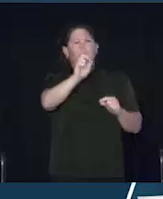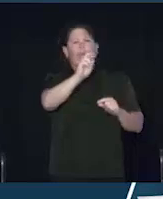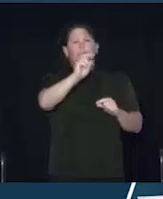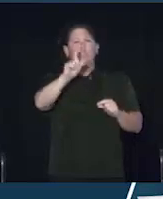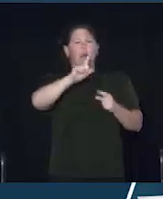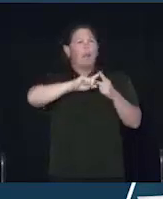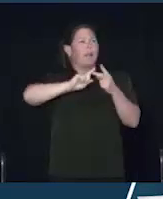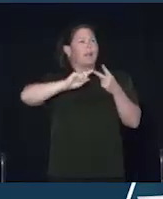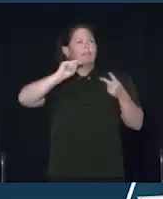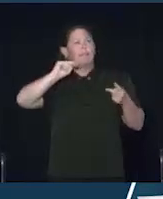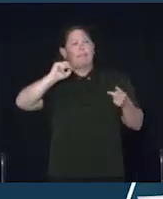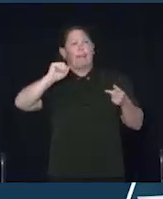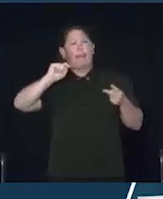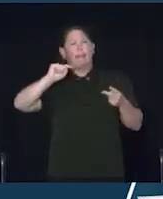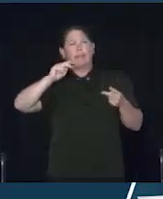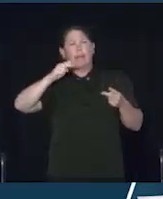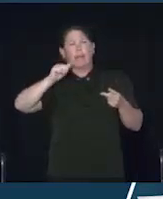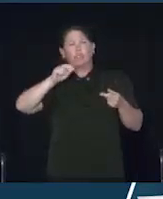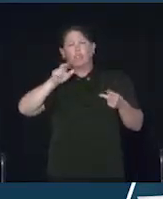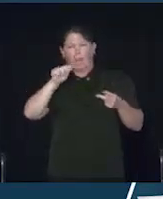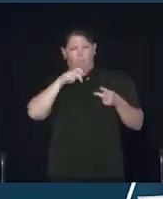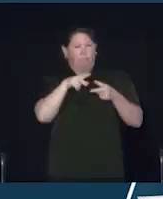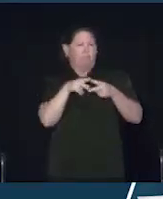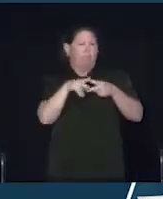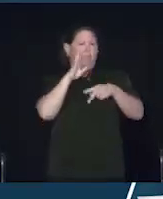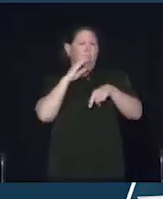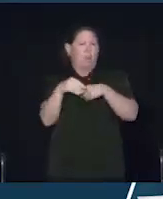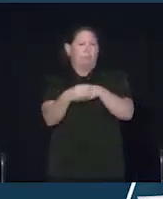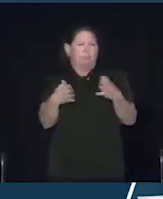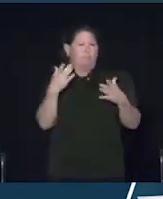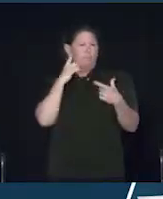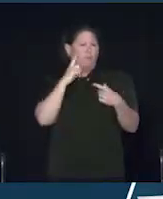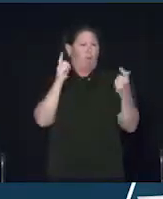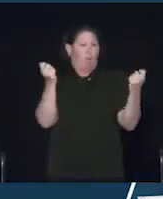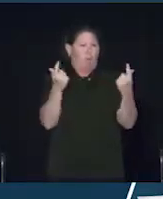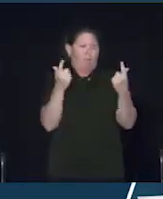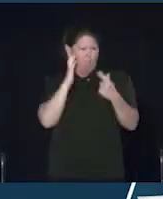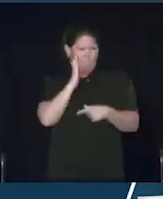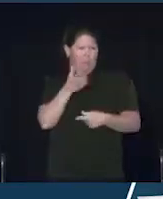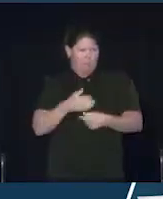Natasha. They're making sure everybody gets a copy.